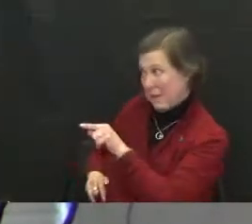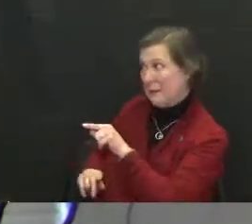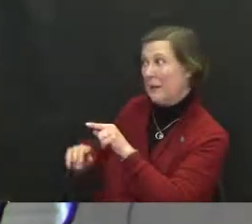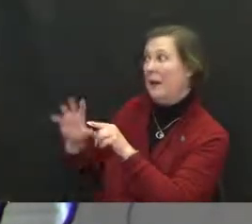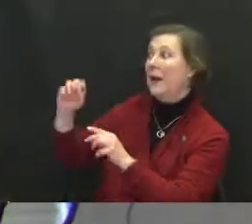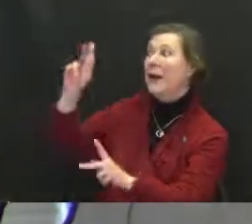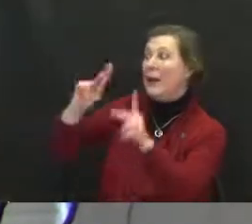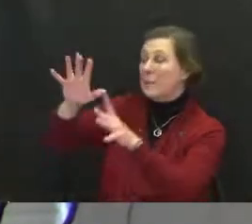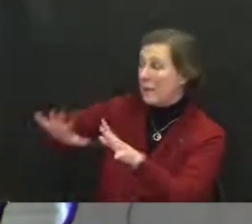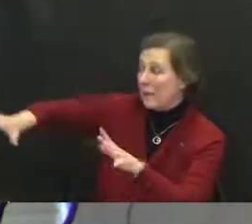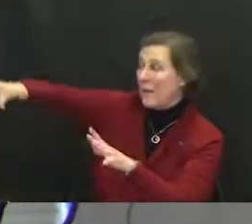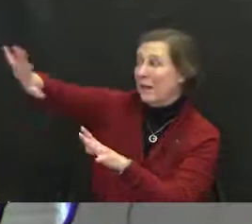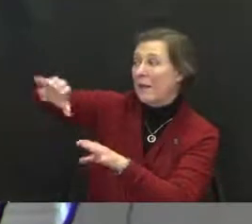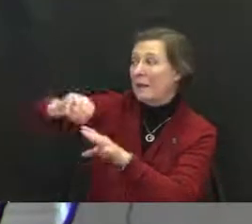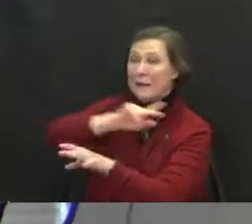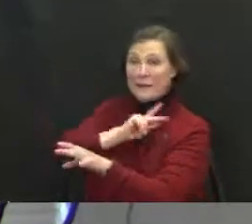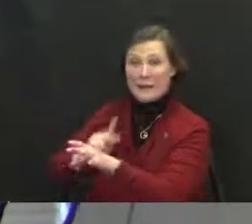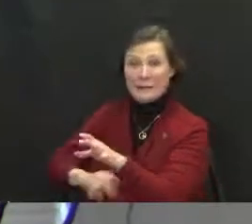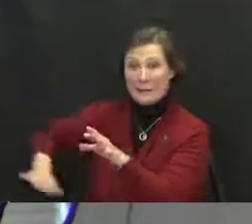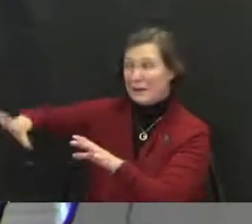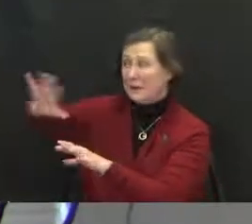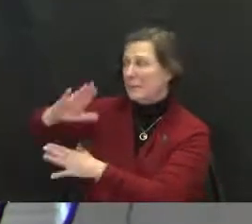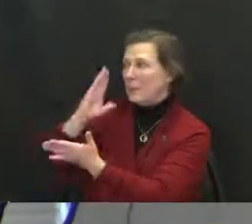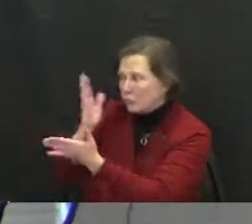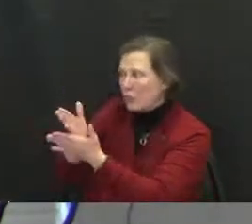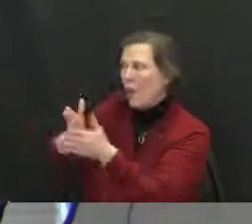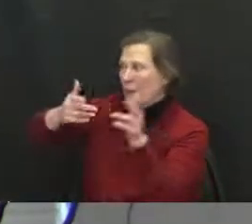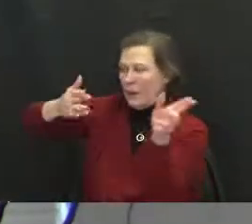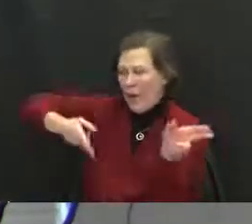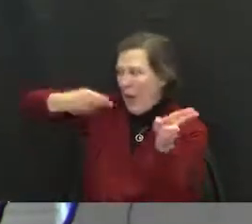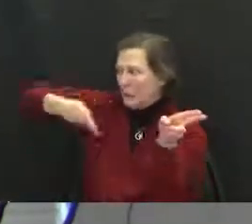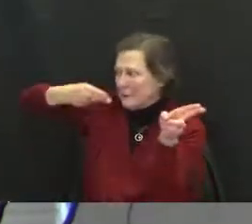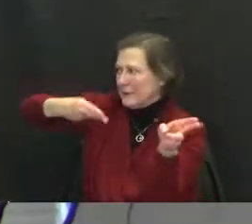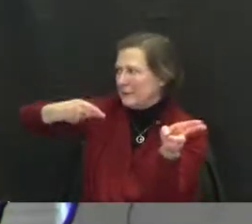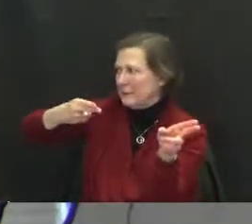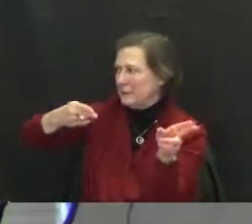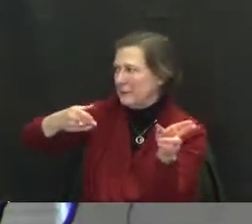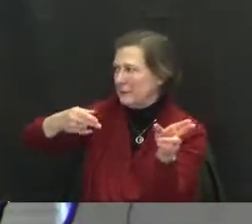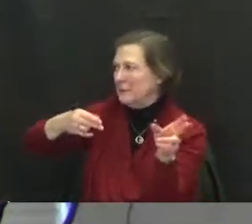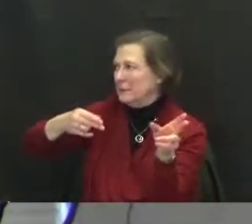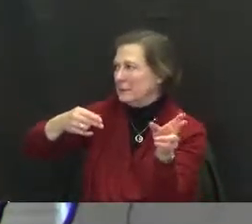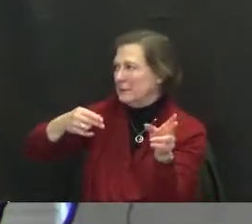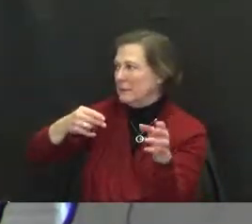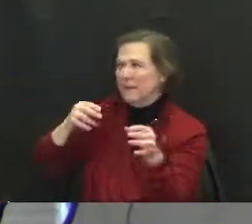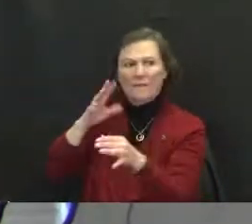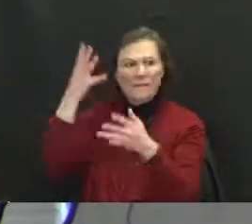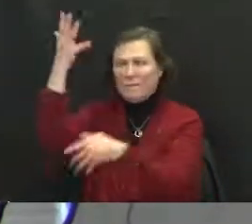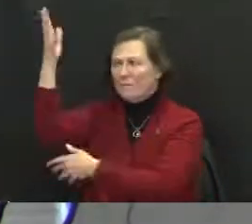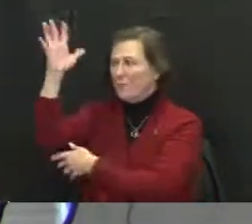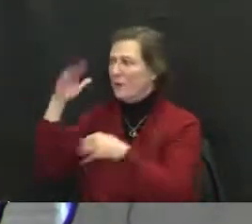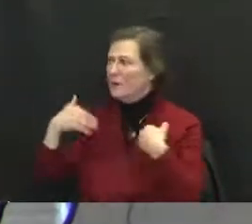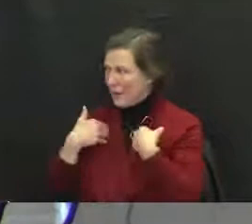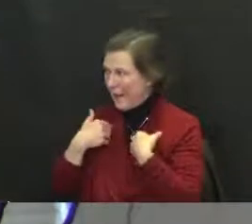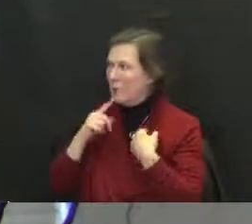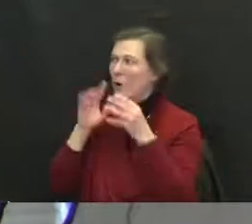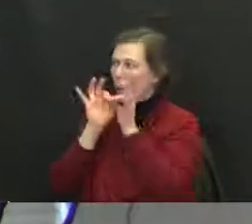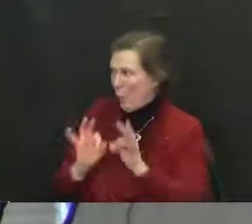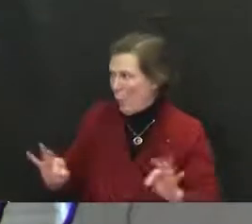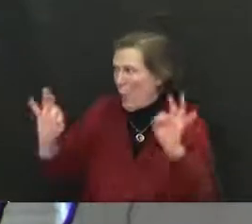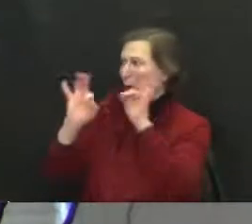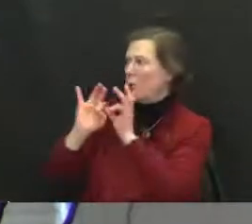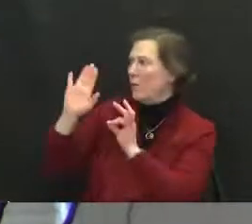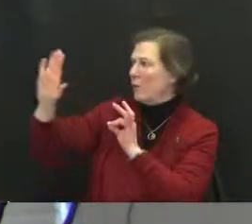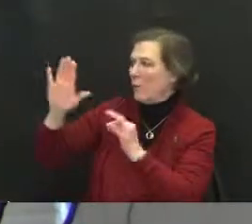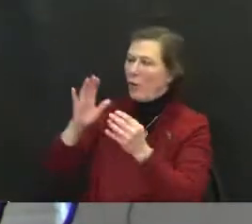people of his kingdom stop hunting. He stated that the forest animals are worthy of his compassion